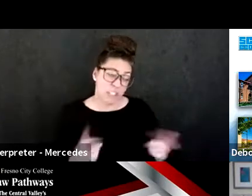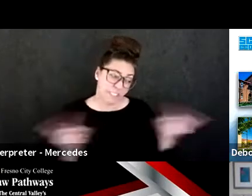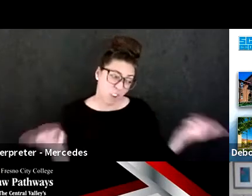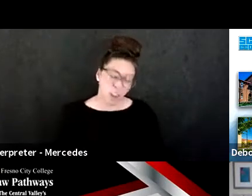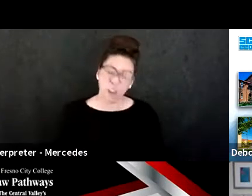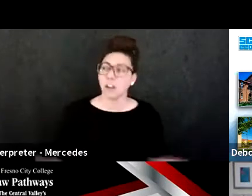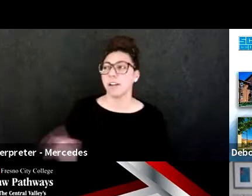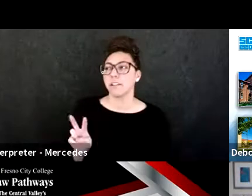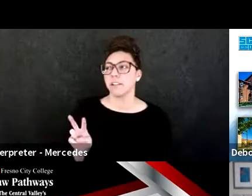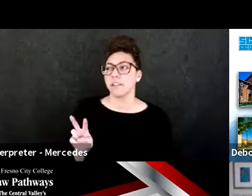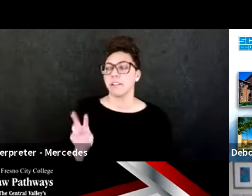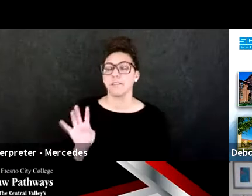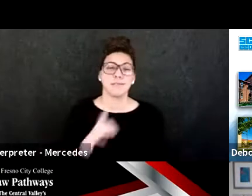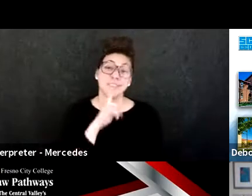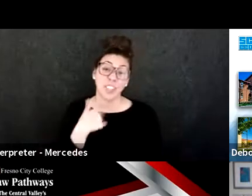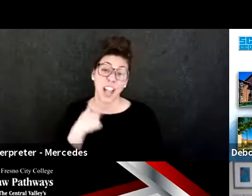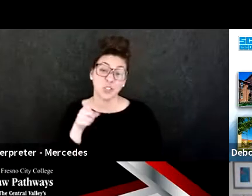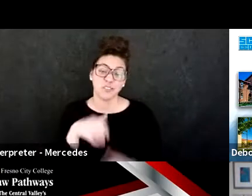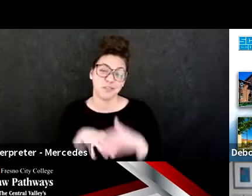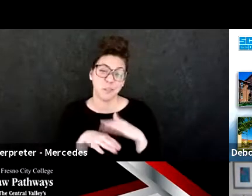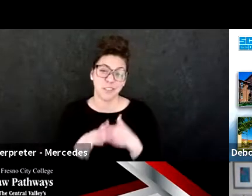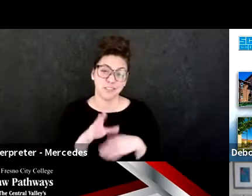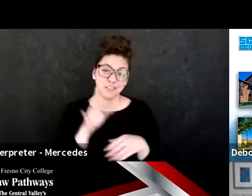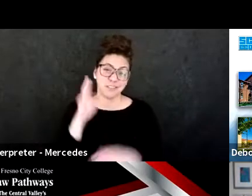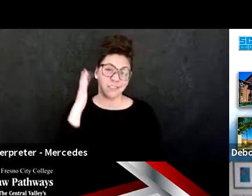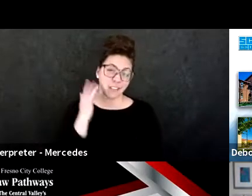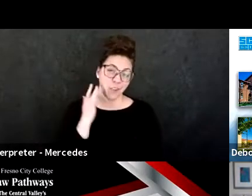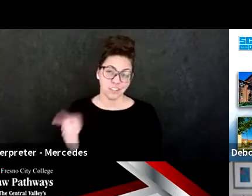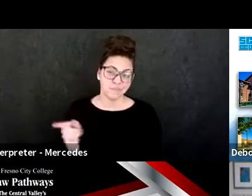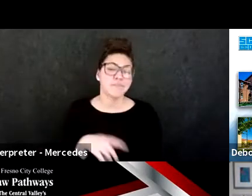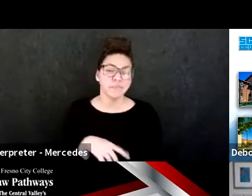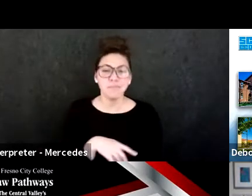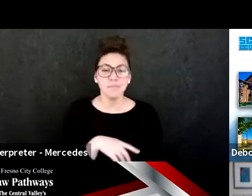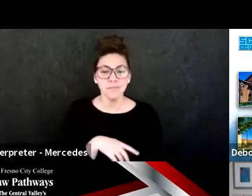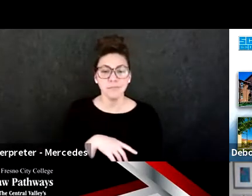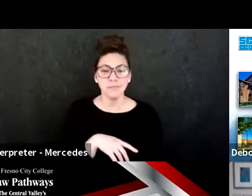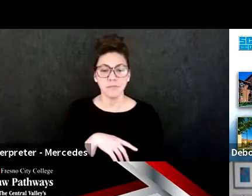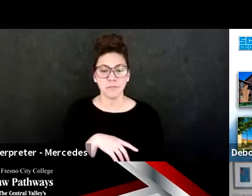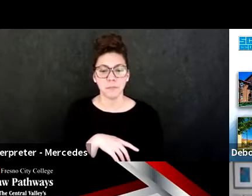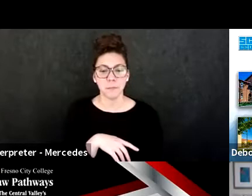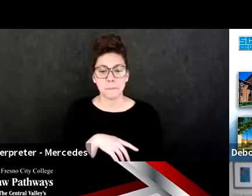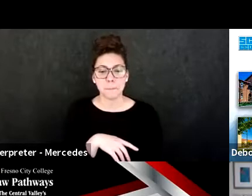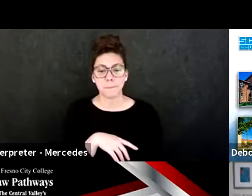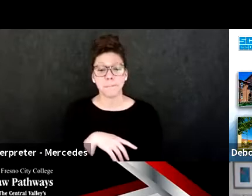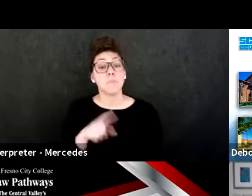both my parents were put into the Manzanar concentration camp during World War